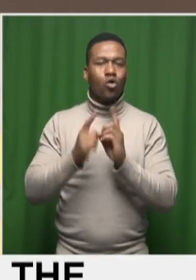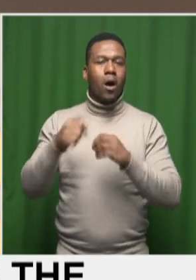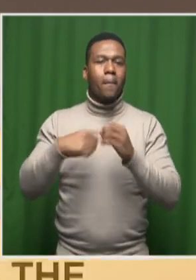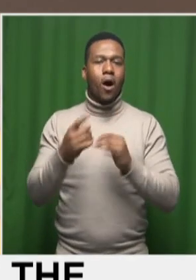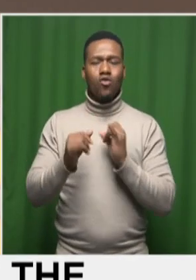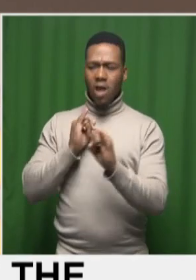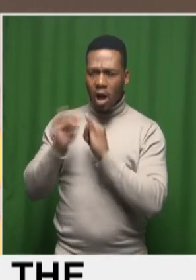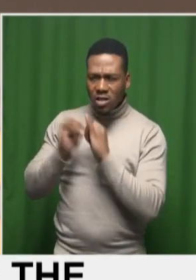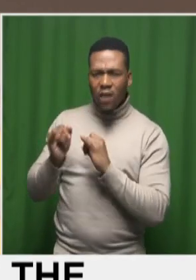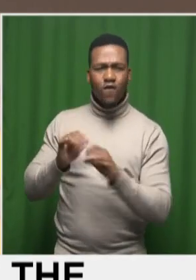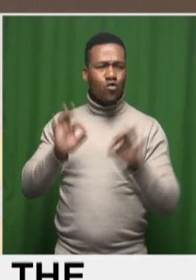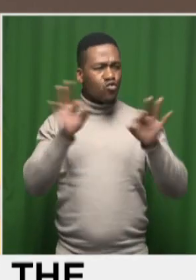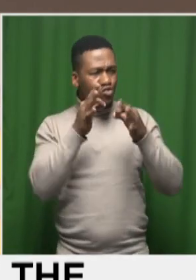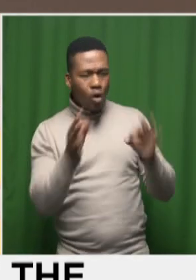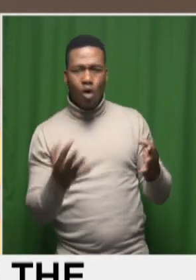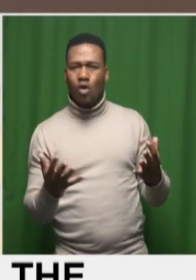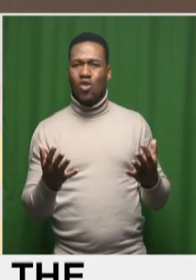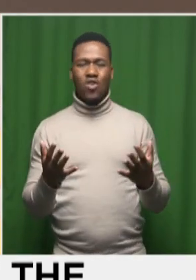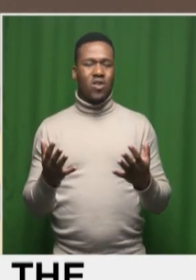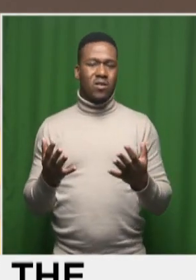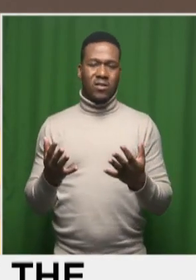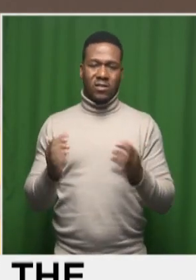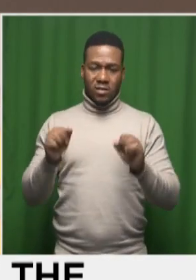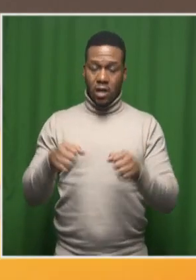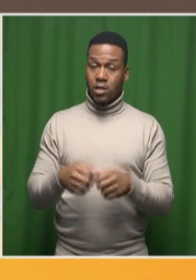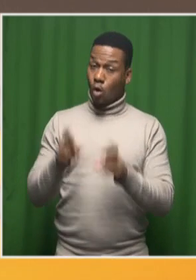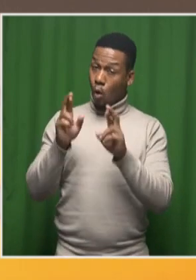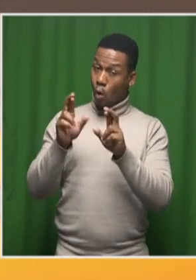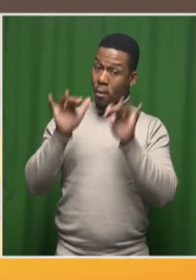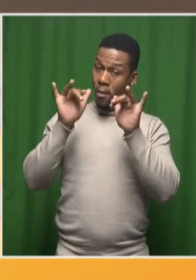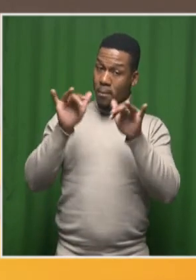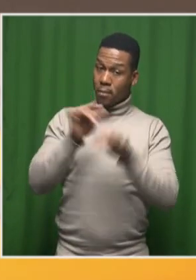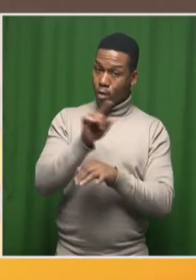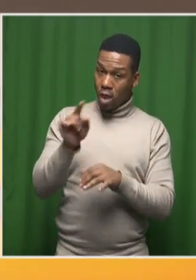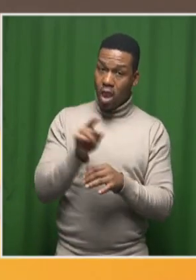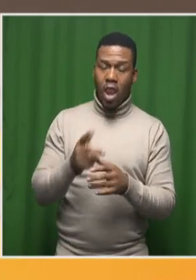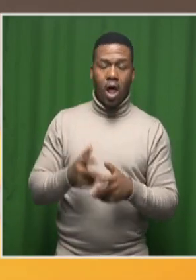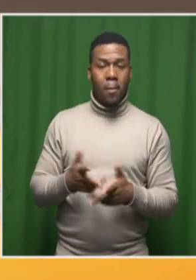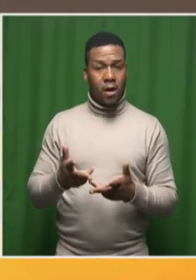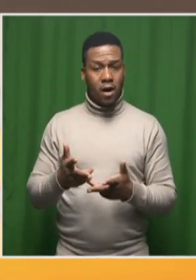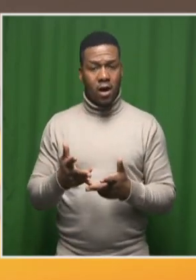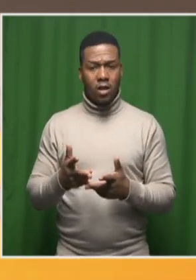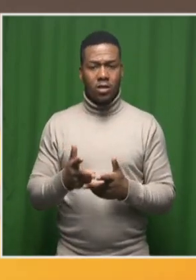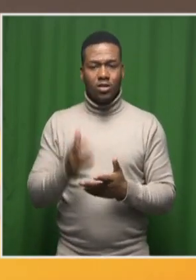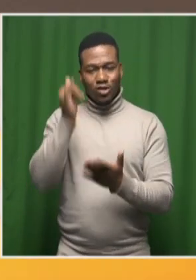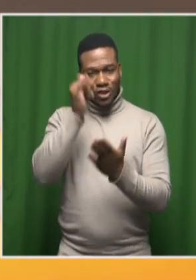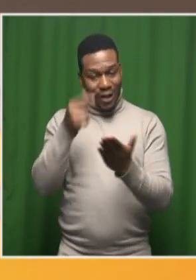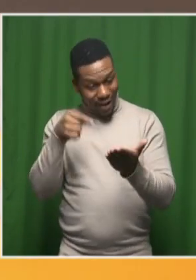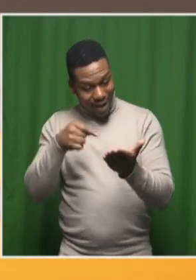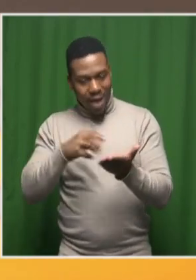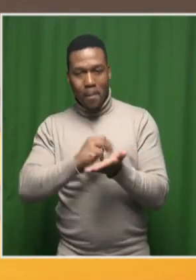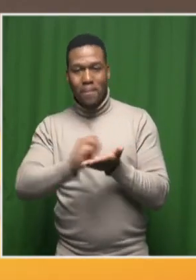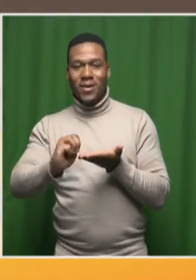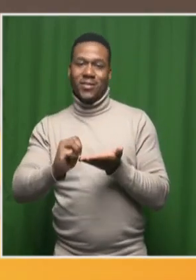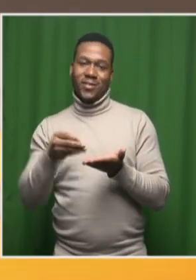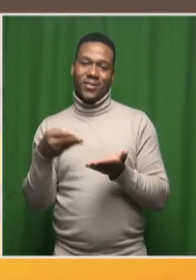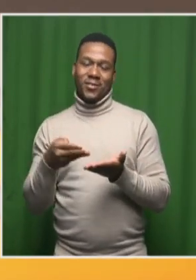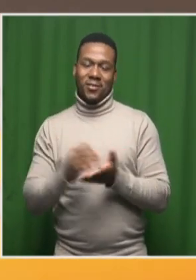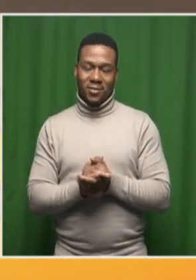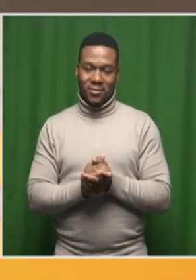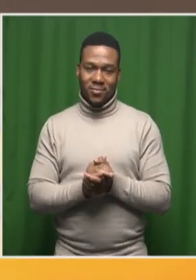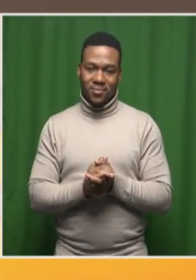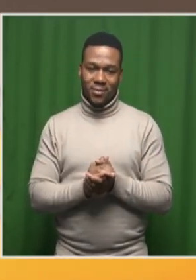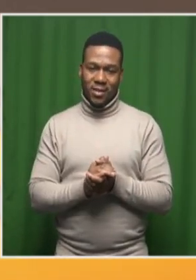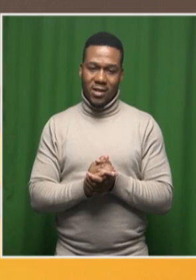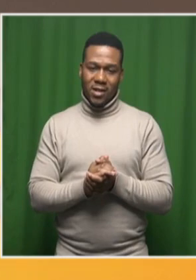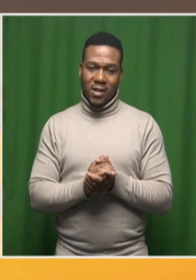interviews. So hopefully, like, people can look at the messages that's in there, you know,